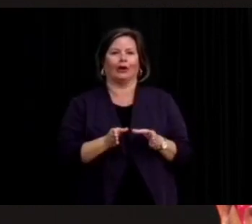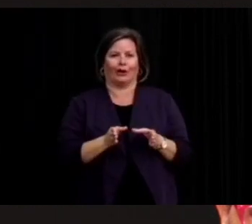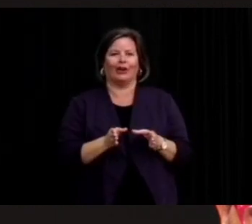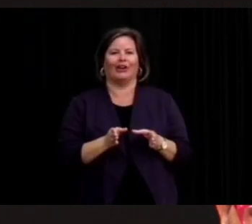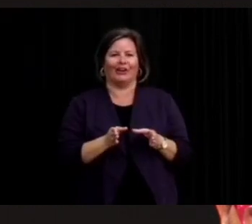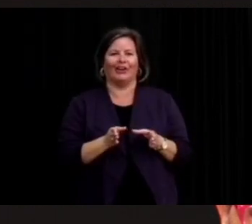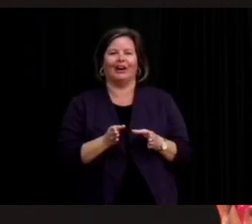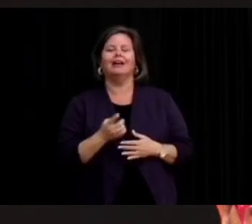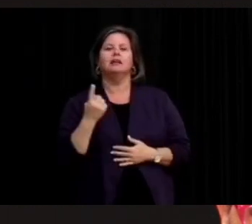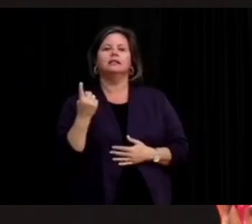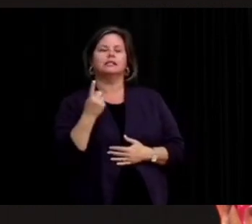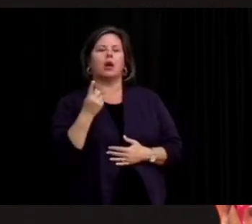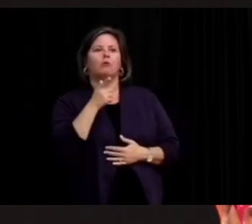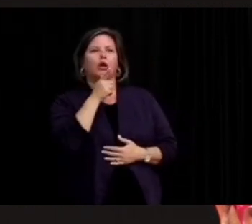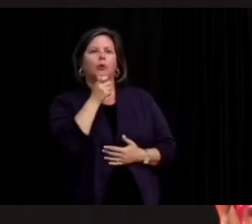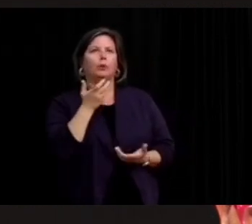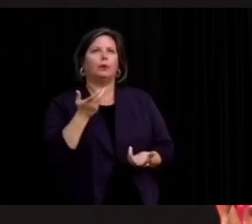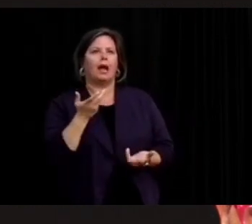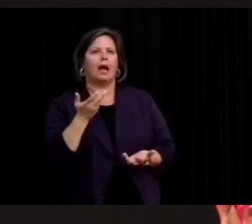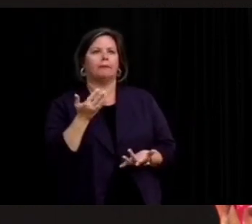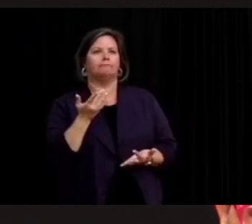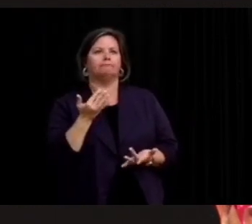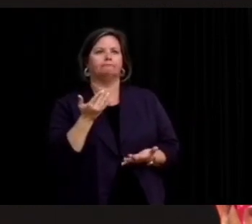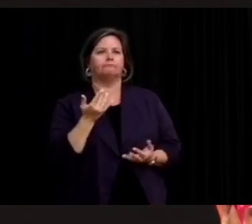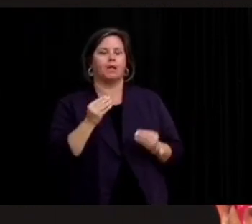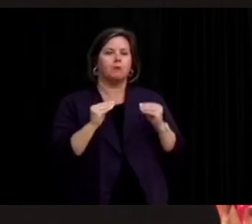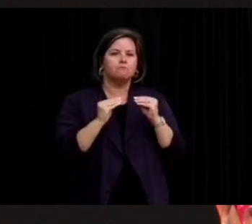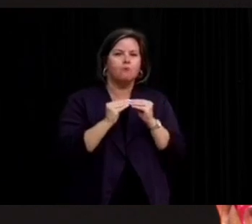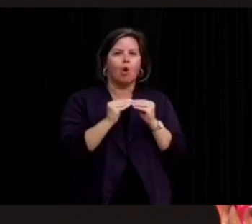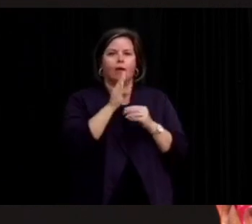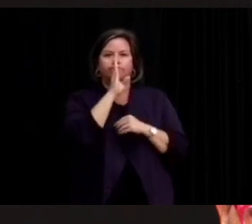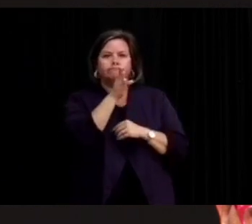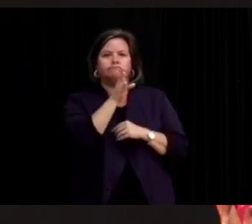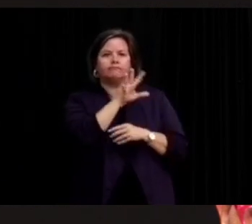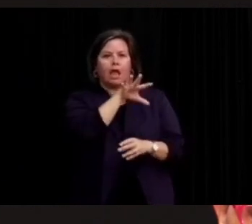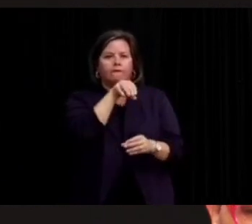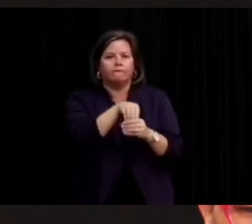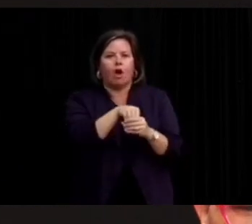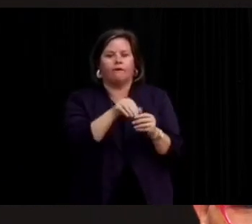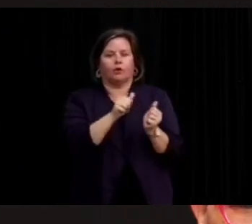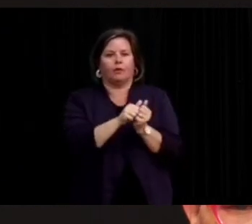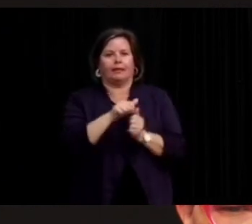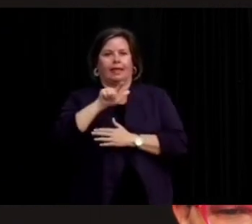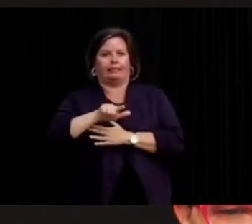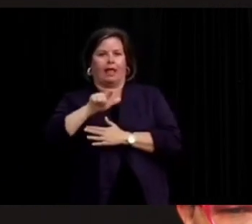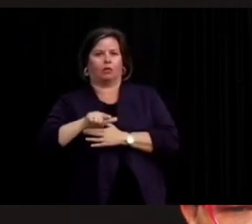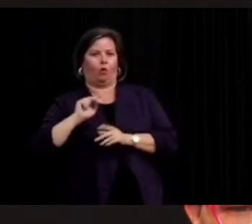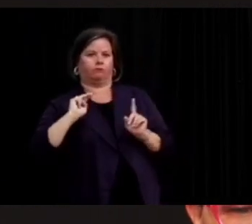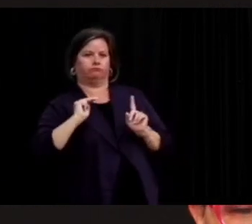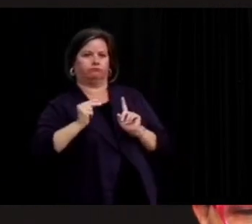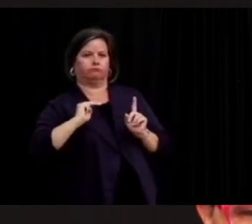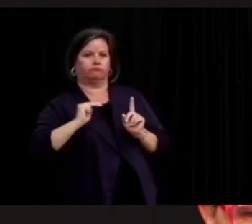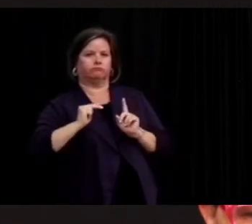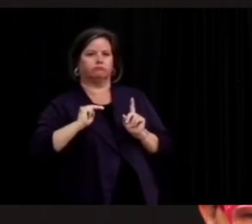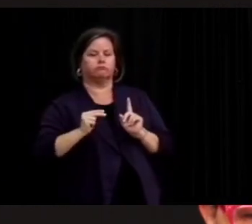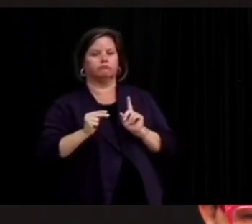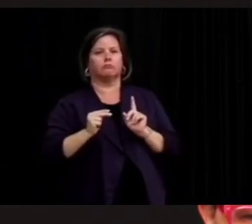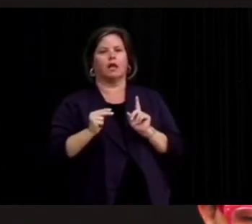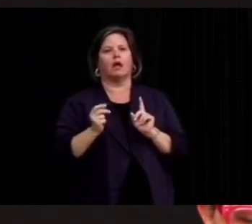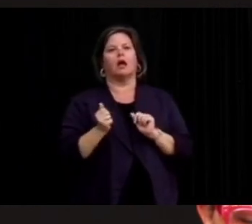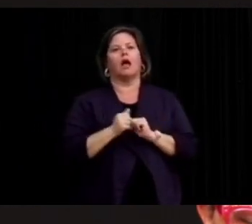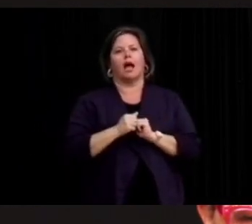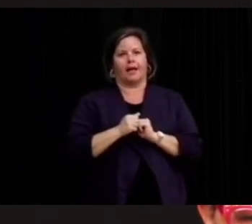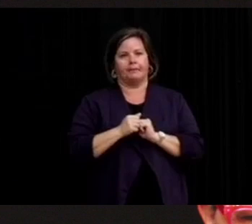someone like that's more they're directly involved with that landlord aspect of the program as far